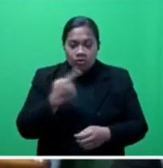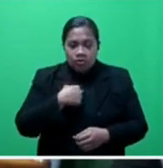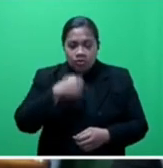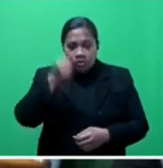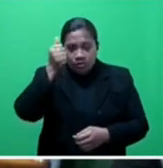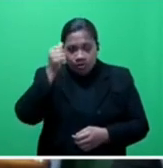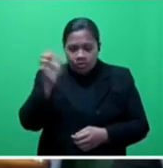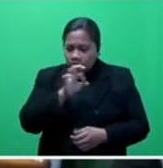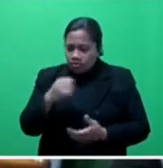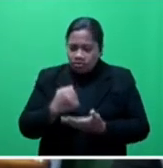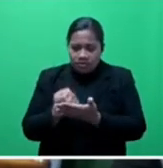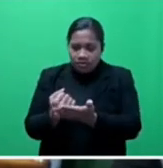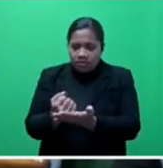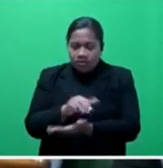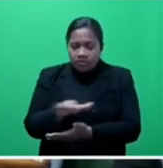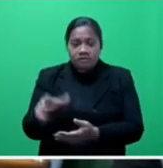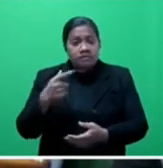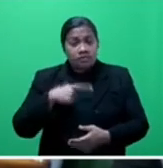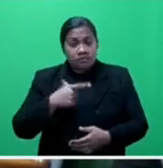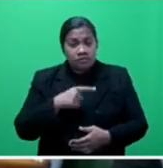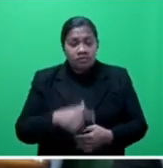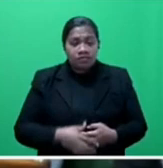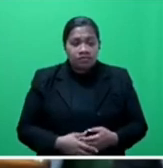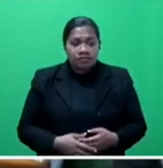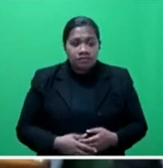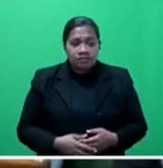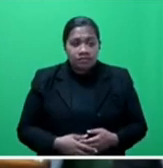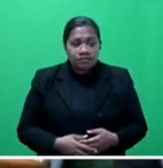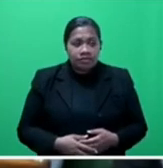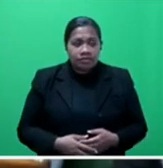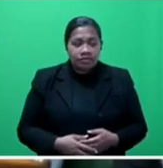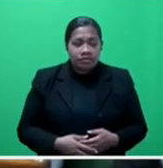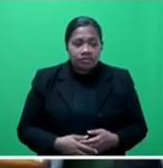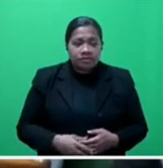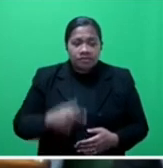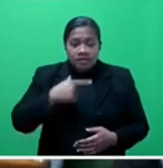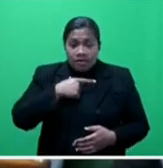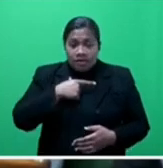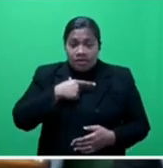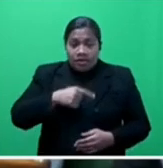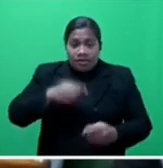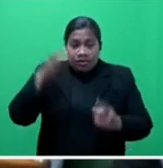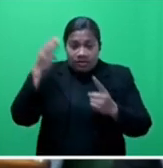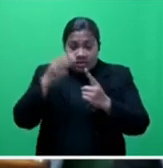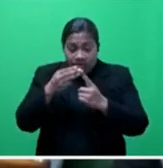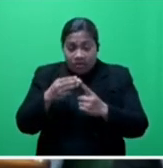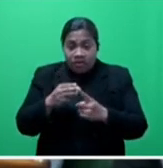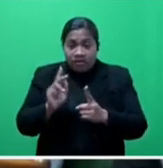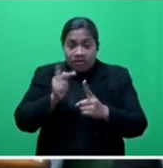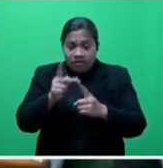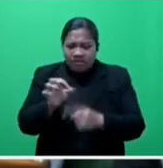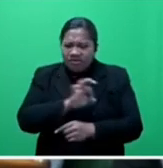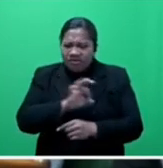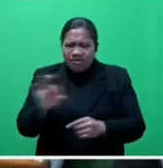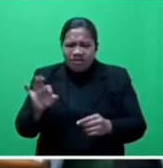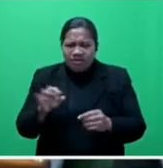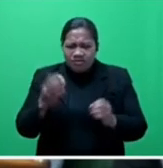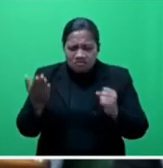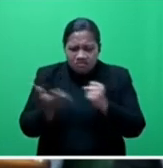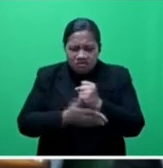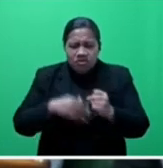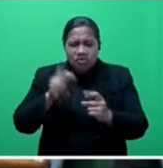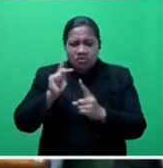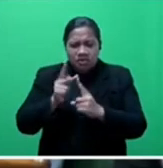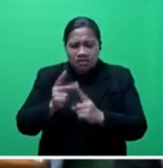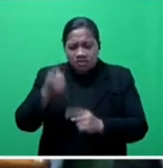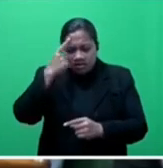them. Why? Because the motives of such politicians are certainly not based on political ideologies or issues that can